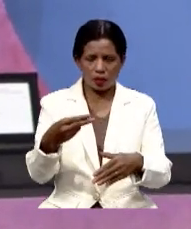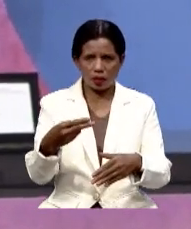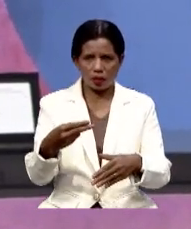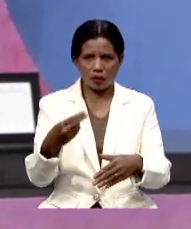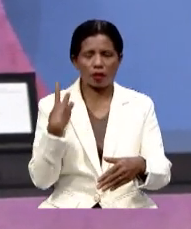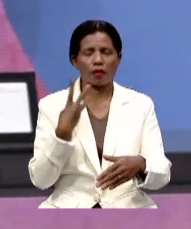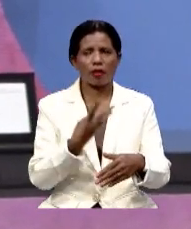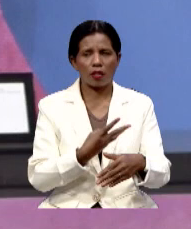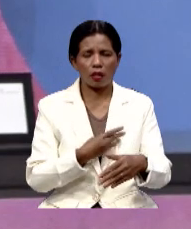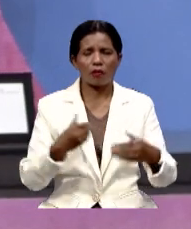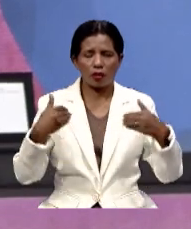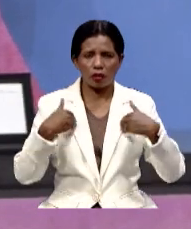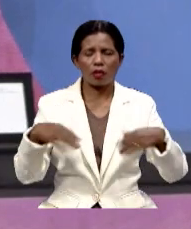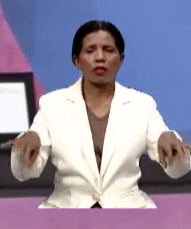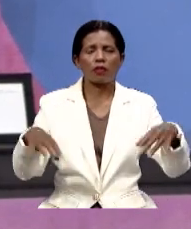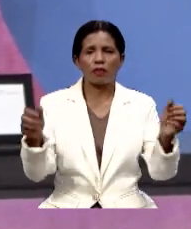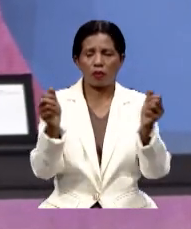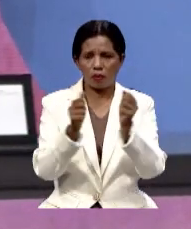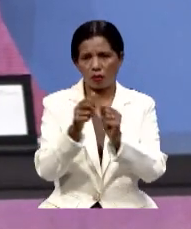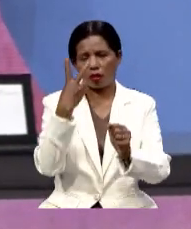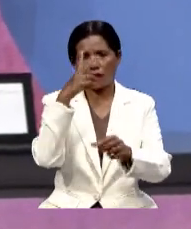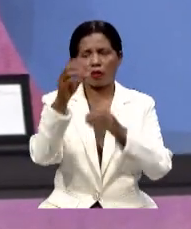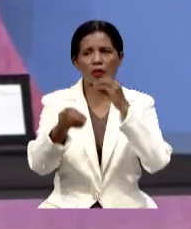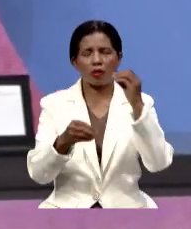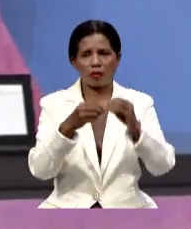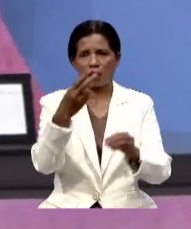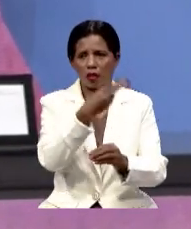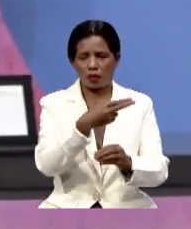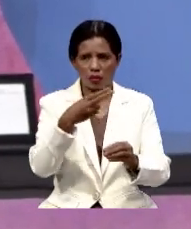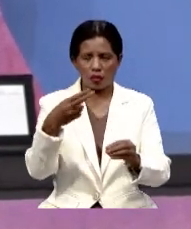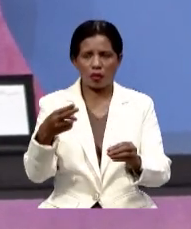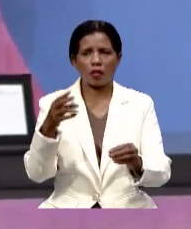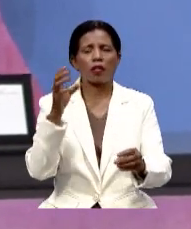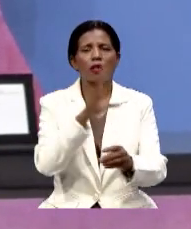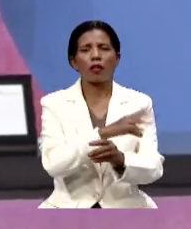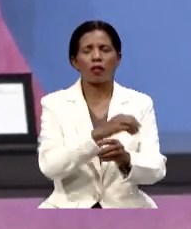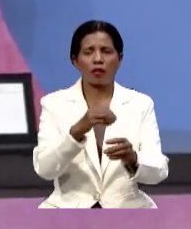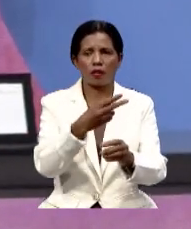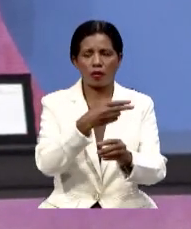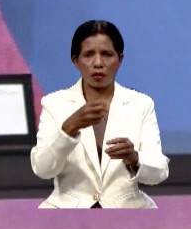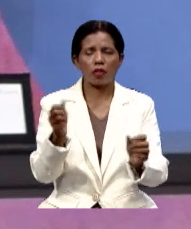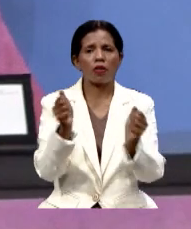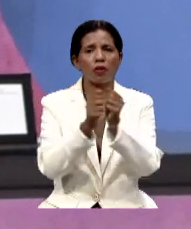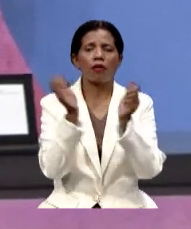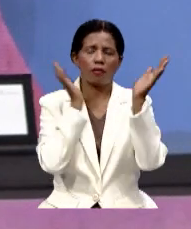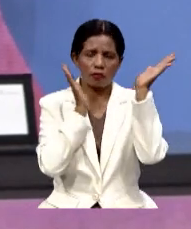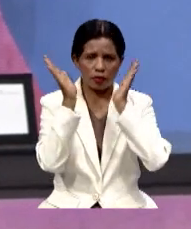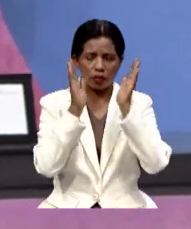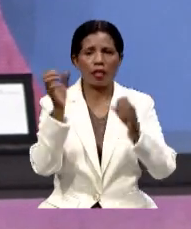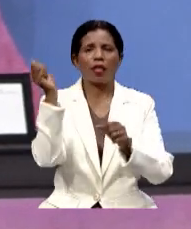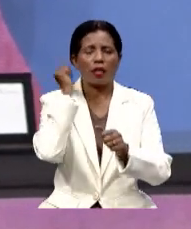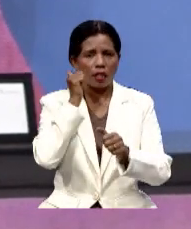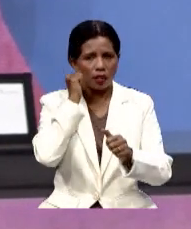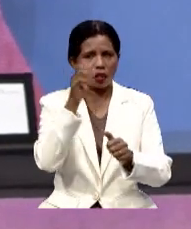Lao PDR, but also with the Troika of Indonesia, Lao PDR and Malaysia, ASEAN